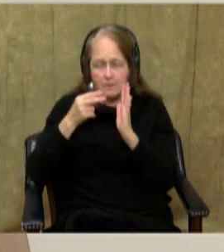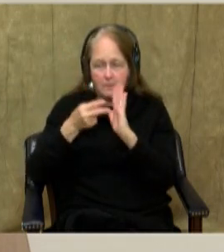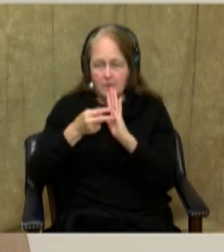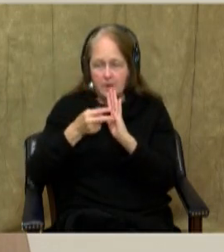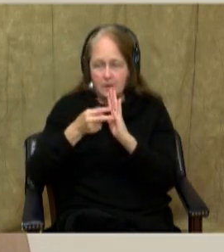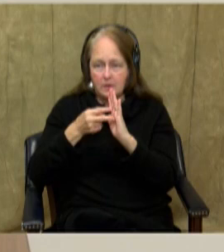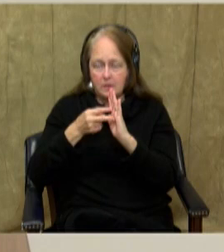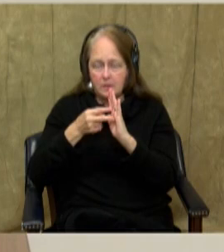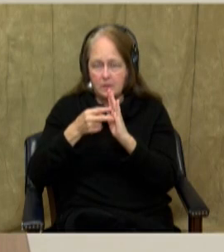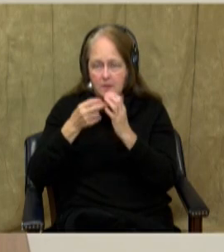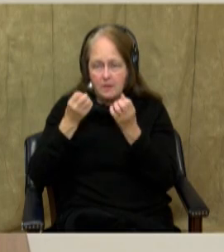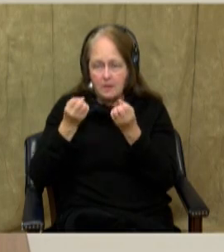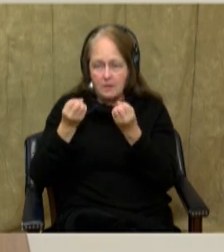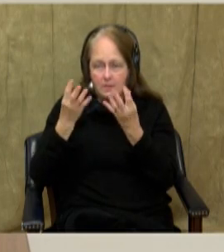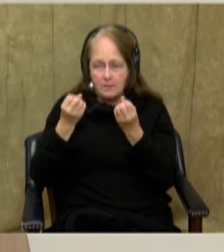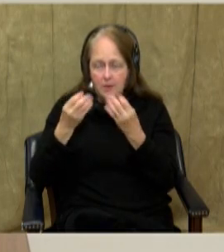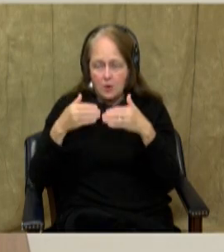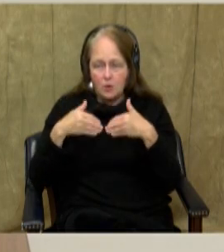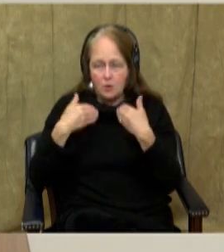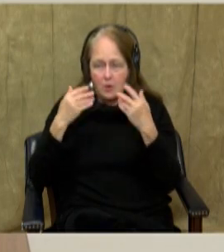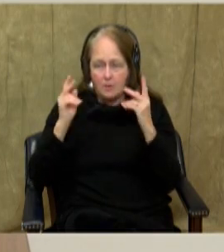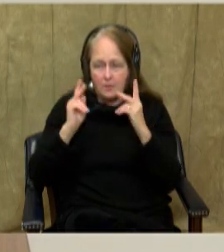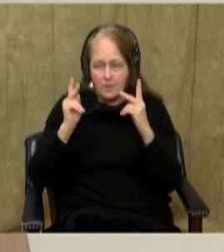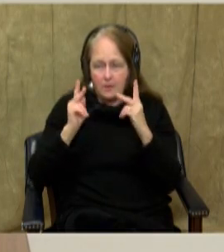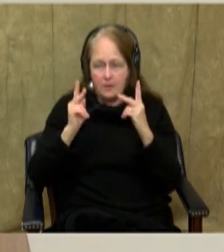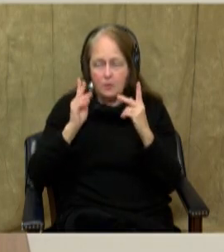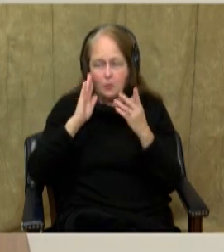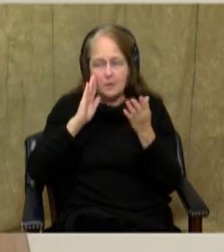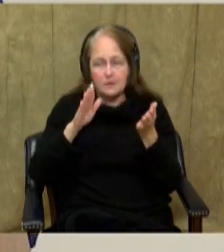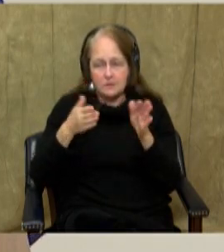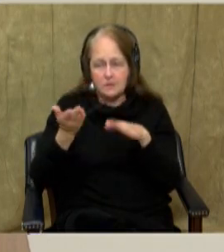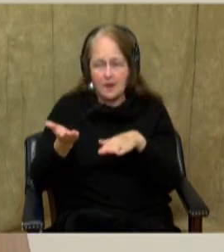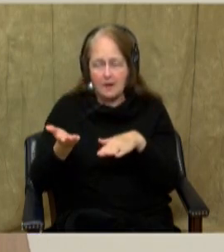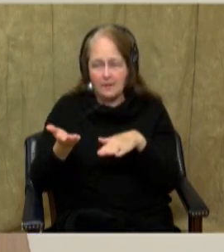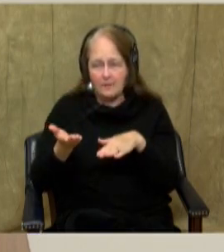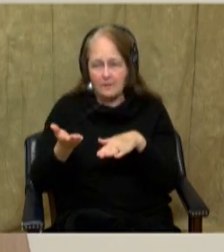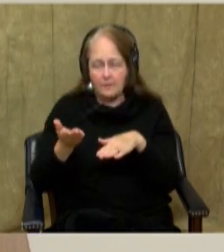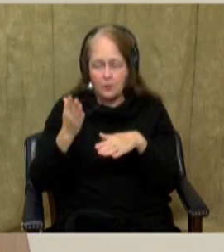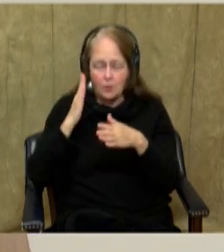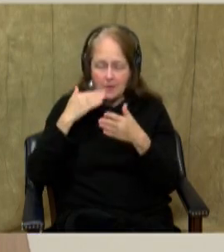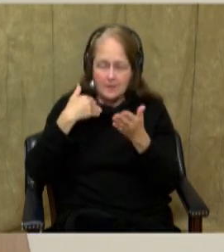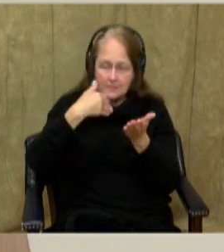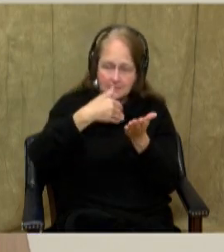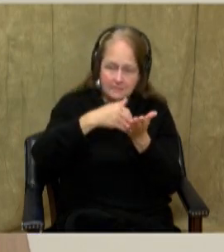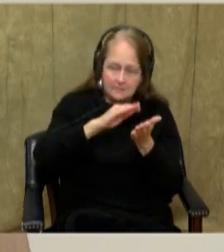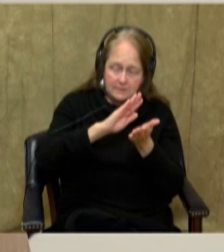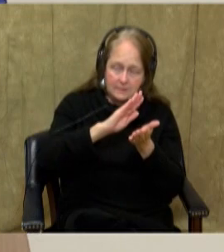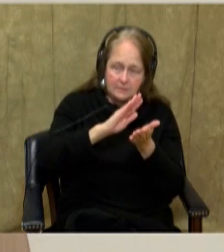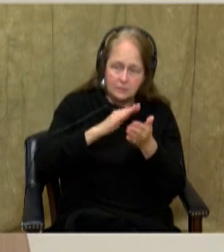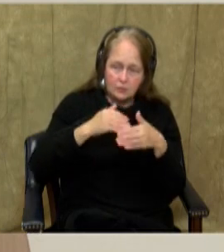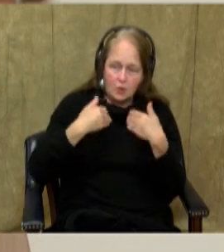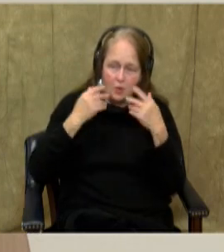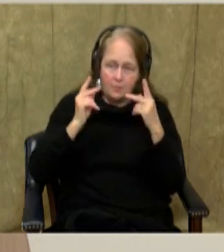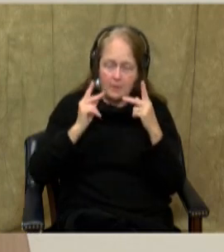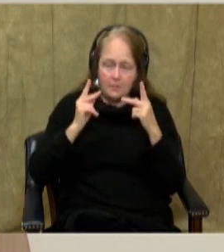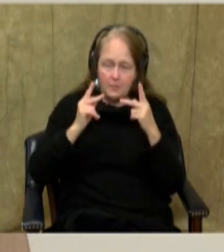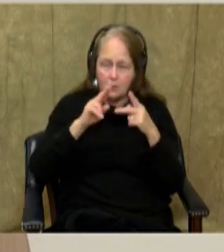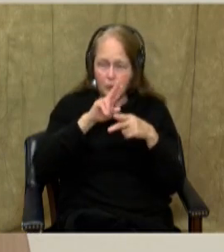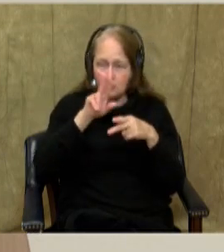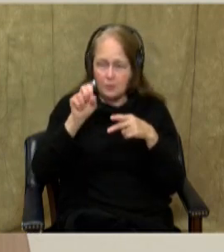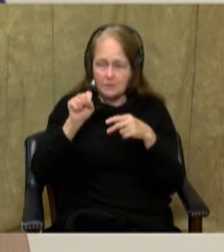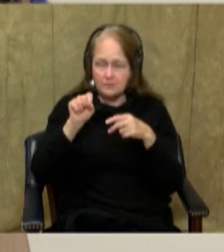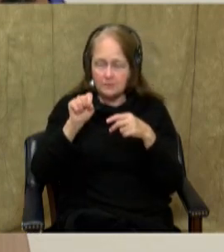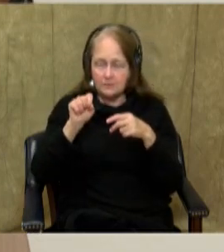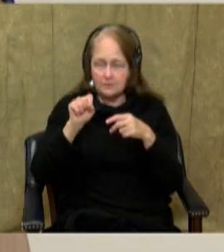fact that many young people are going to die. So do I sacrifice their lives in the process